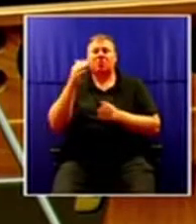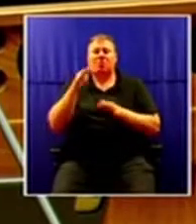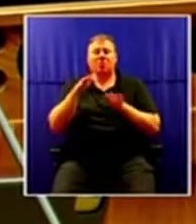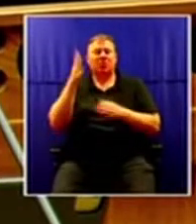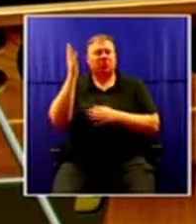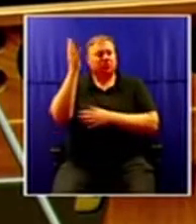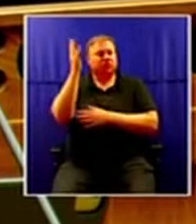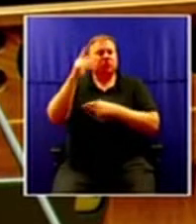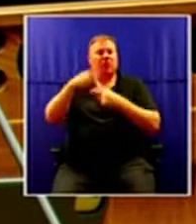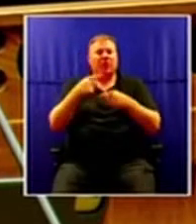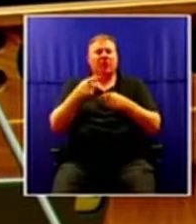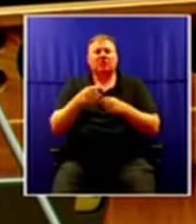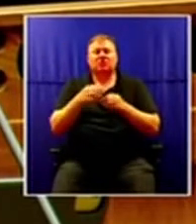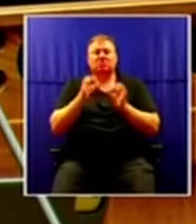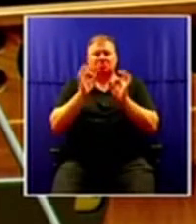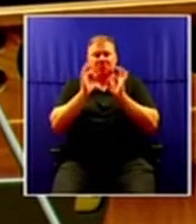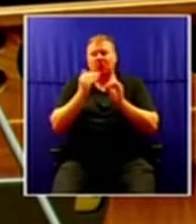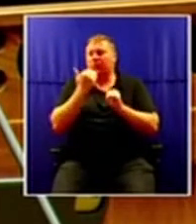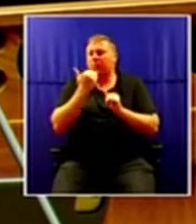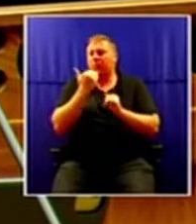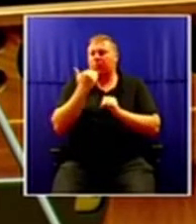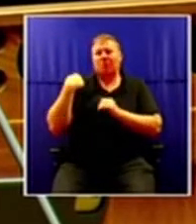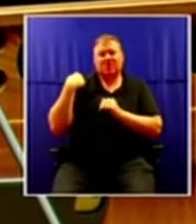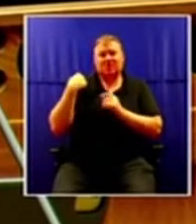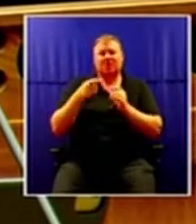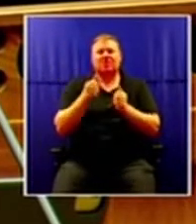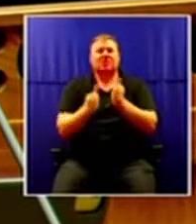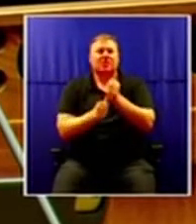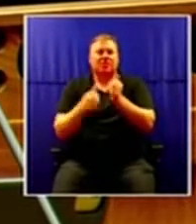deputy ministers, and members of our parliament as well,